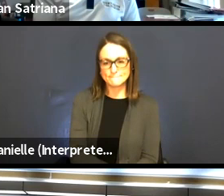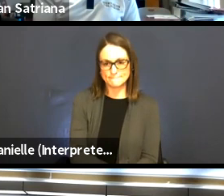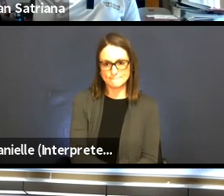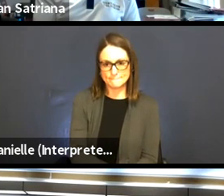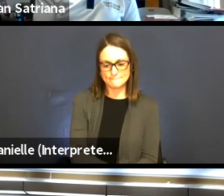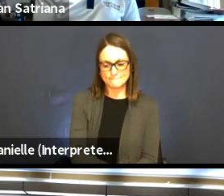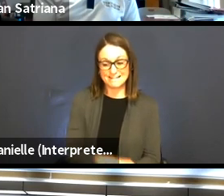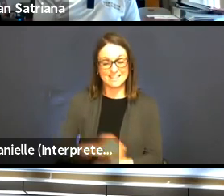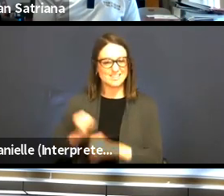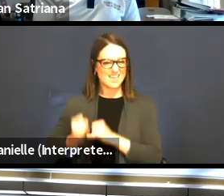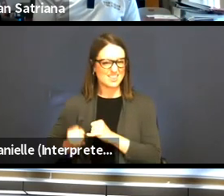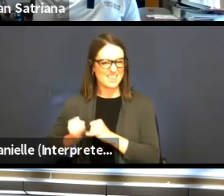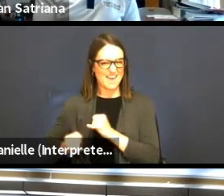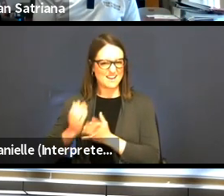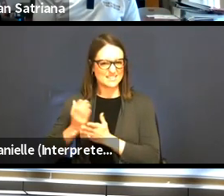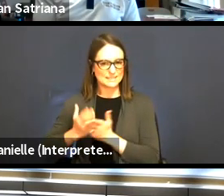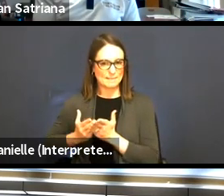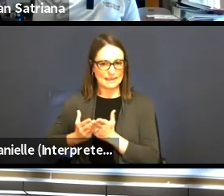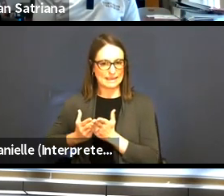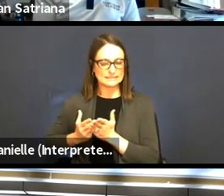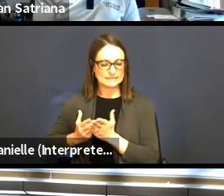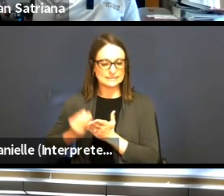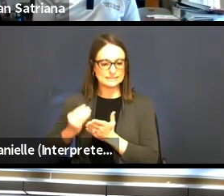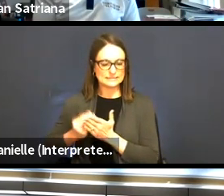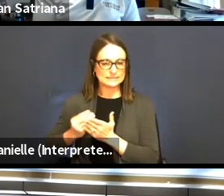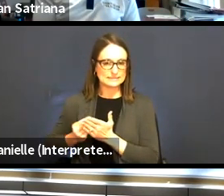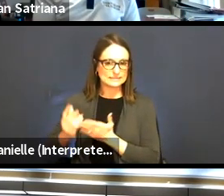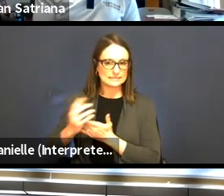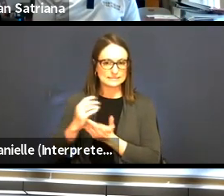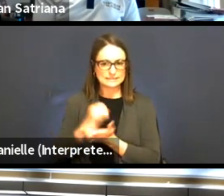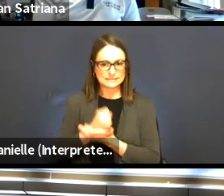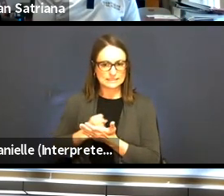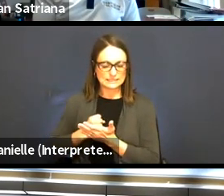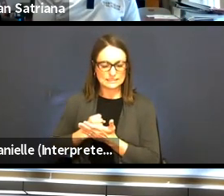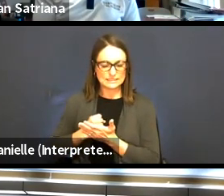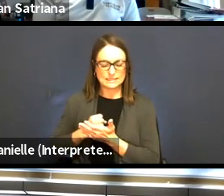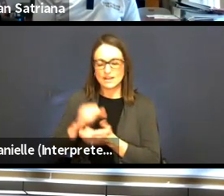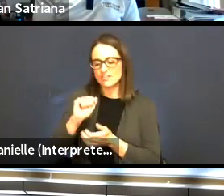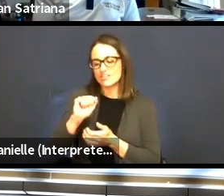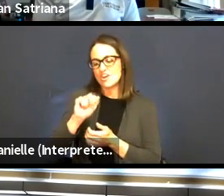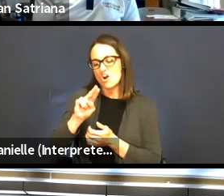The last piece of our revenue is the auxiliary